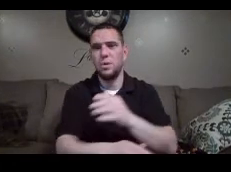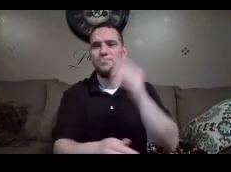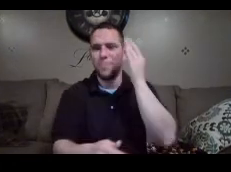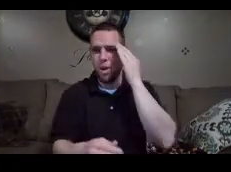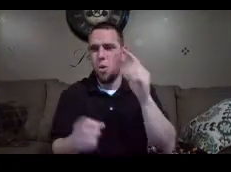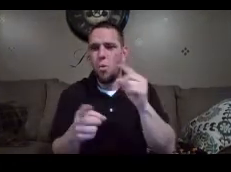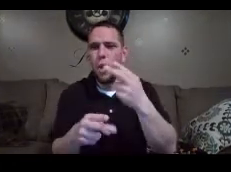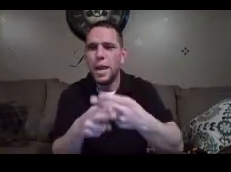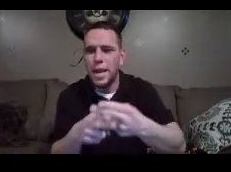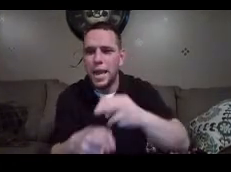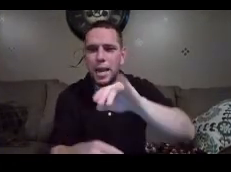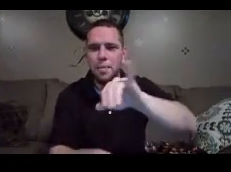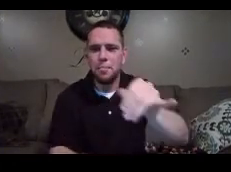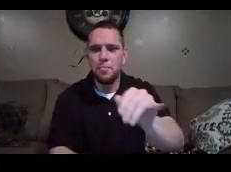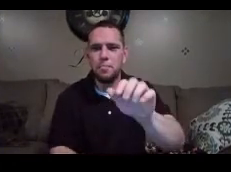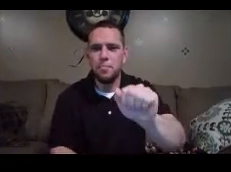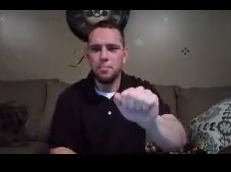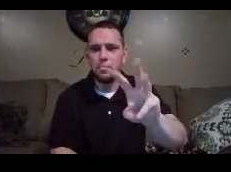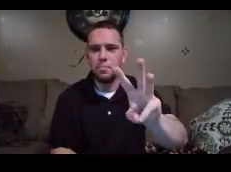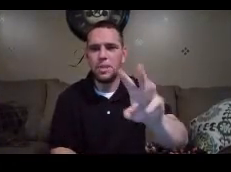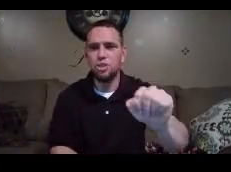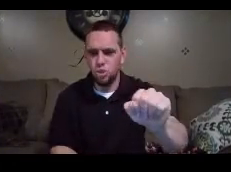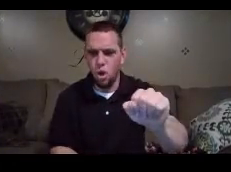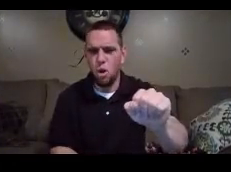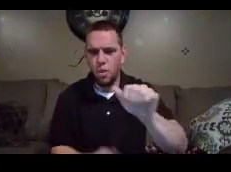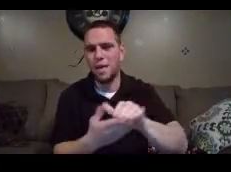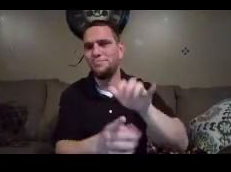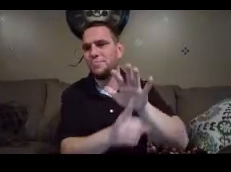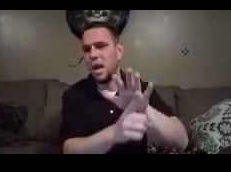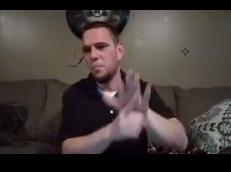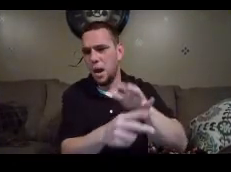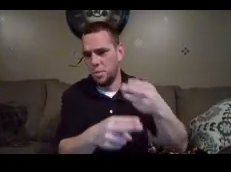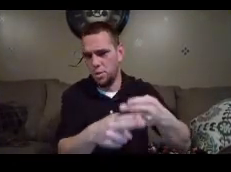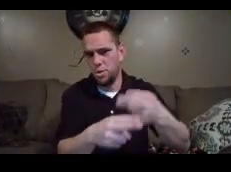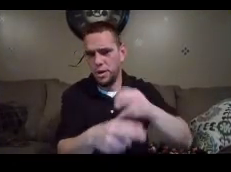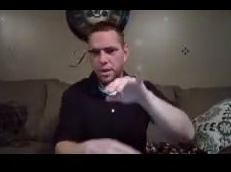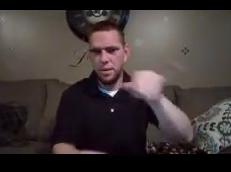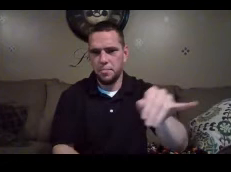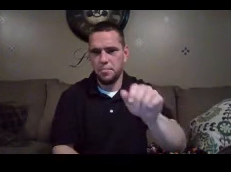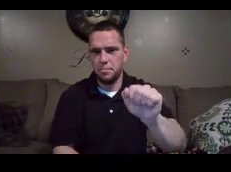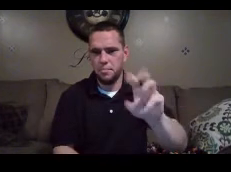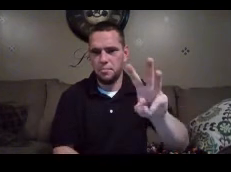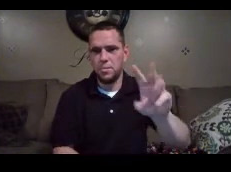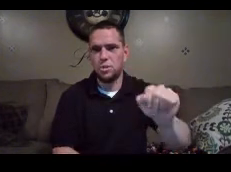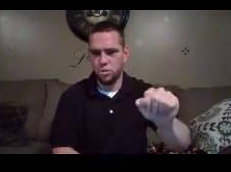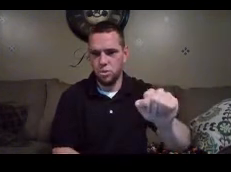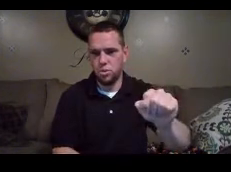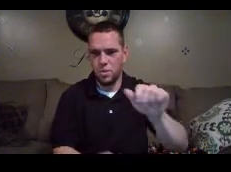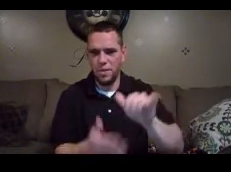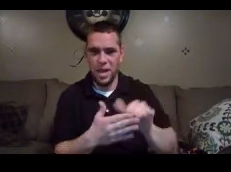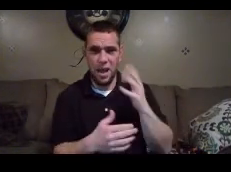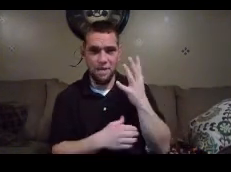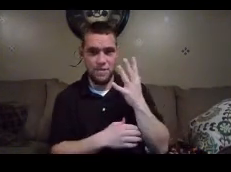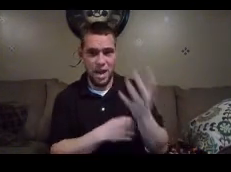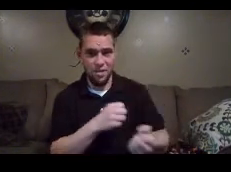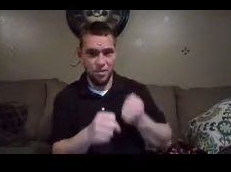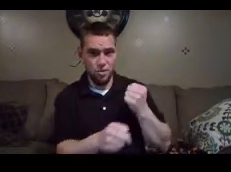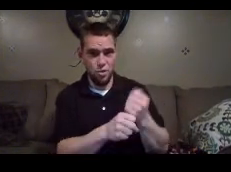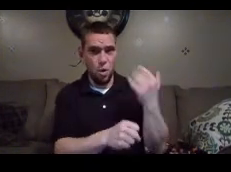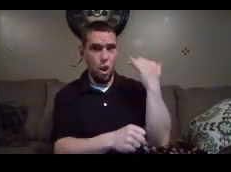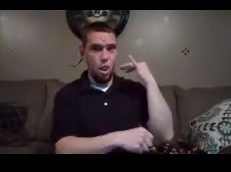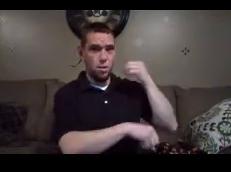this demonstration video was read with. And that was it's a five-year-old video. So it was recorded